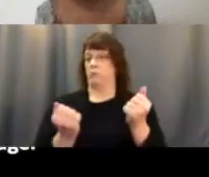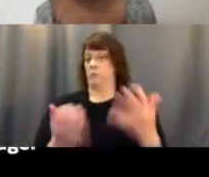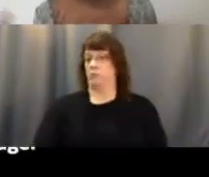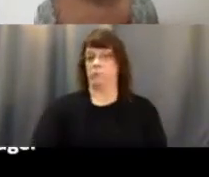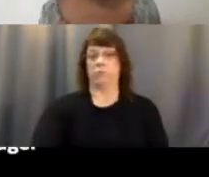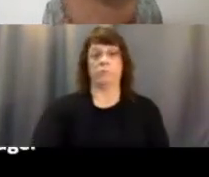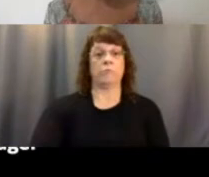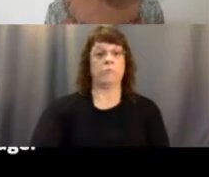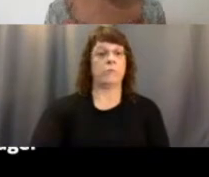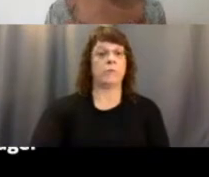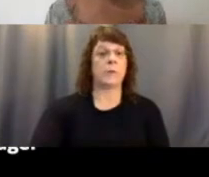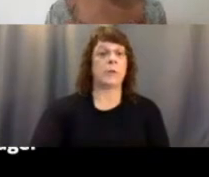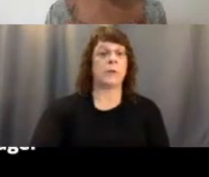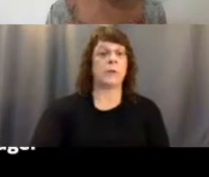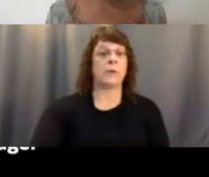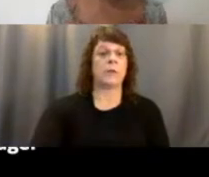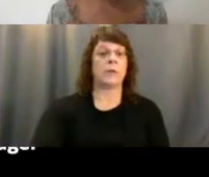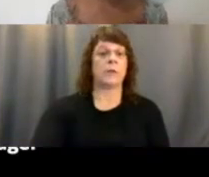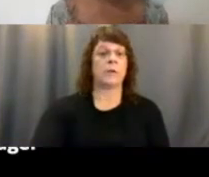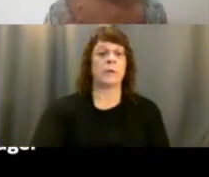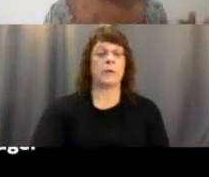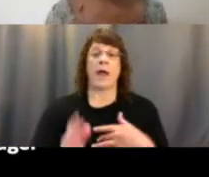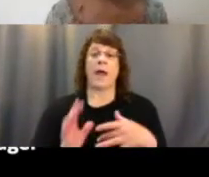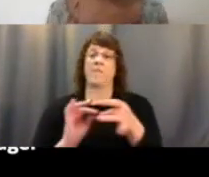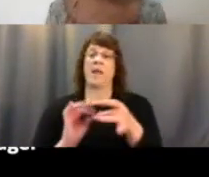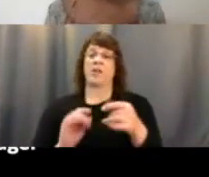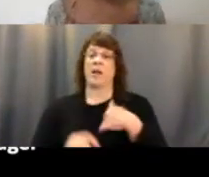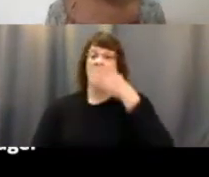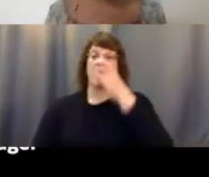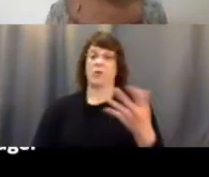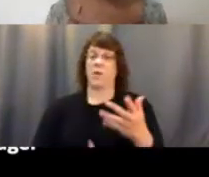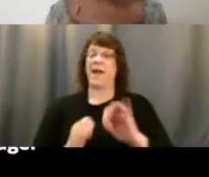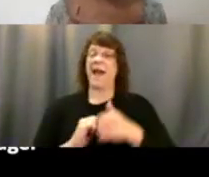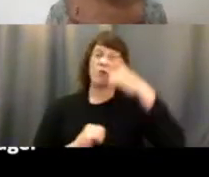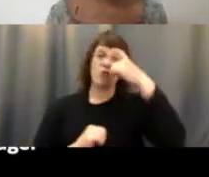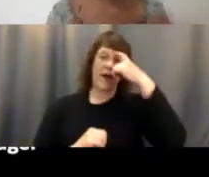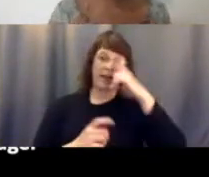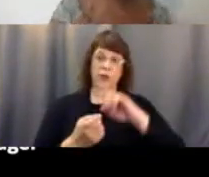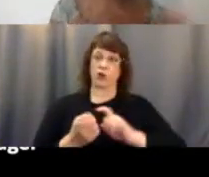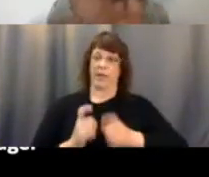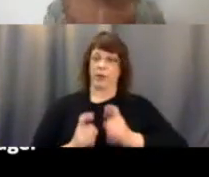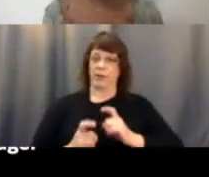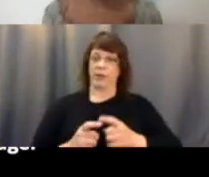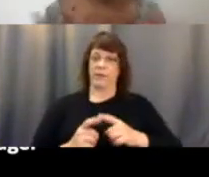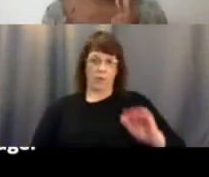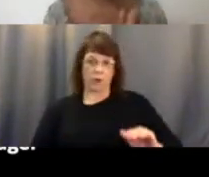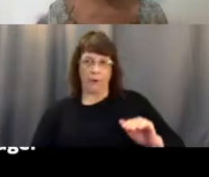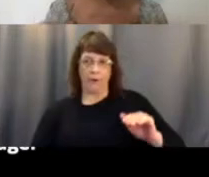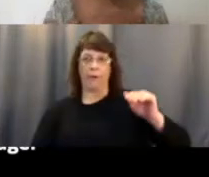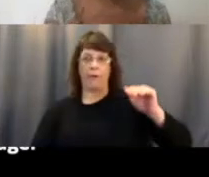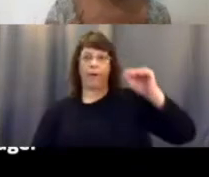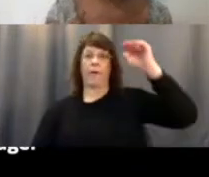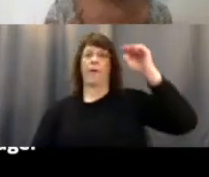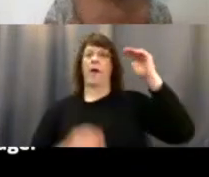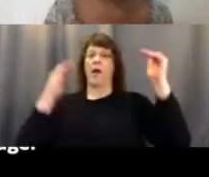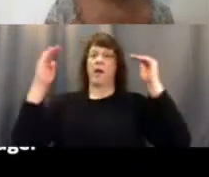And as I mentioned, one of my interests is how the brain changes from childhood to adulthood and what that really